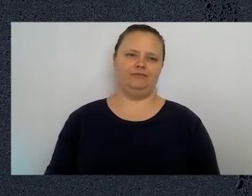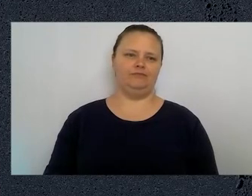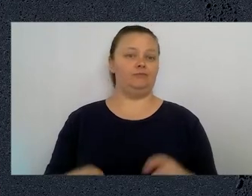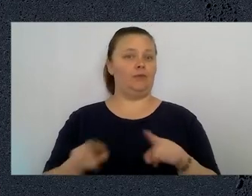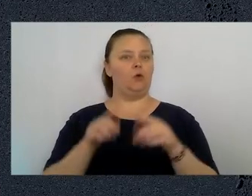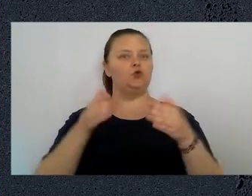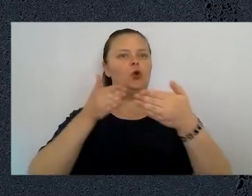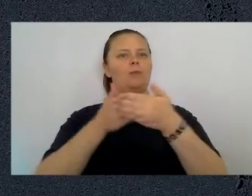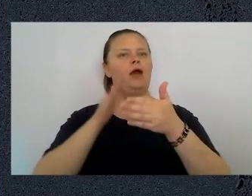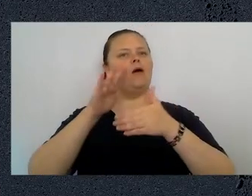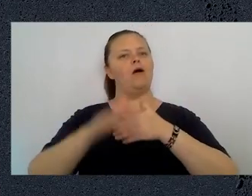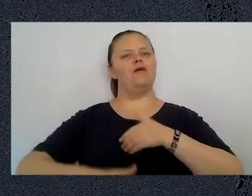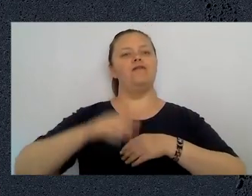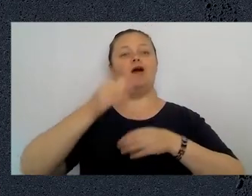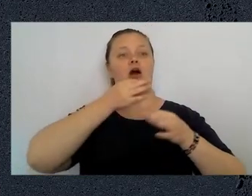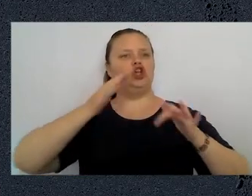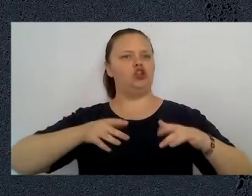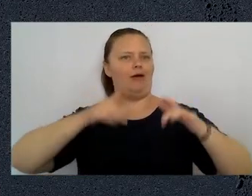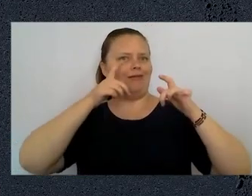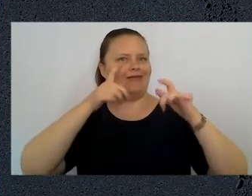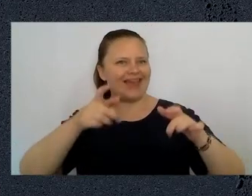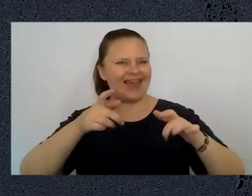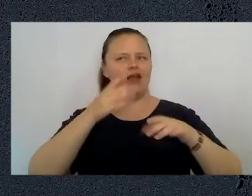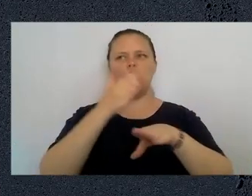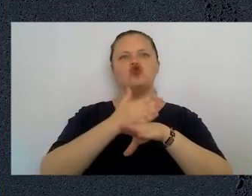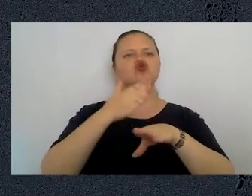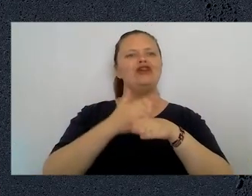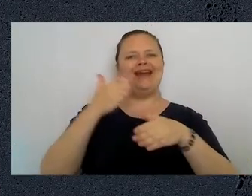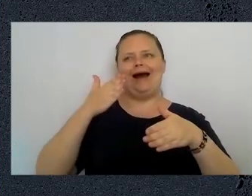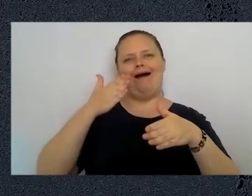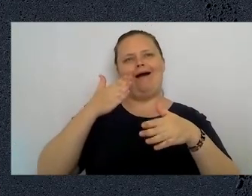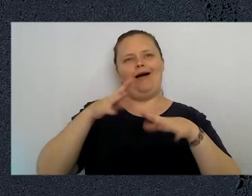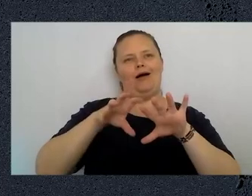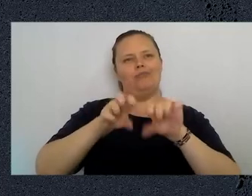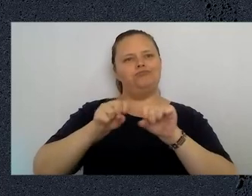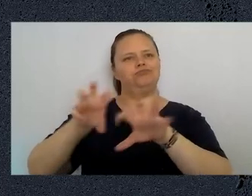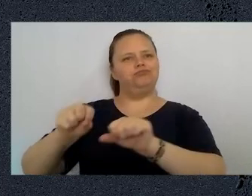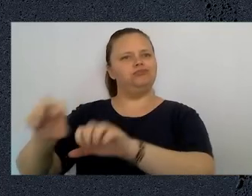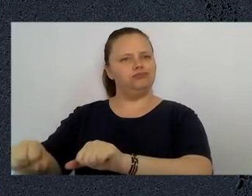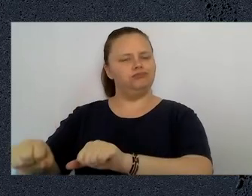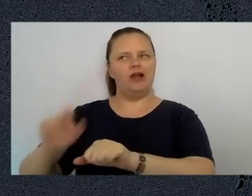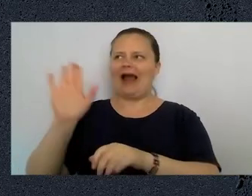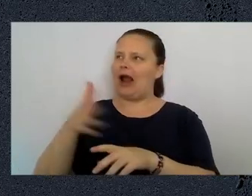around childcare, career disruptions, and things like that. All of that impacts career progression going